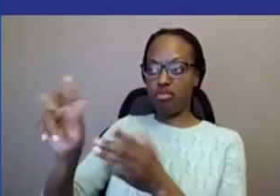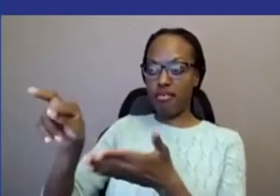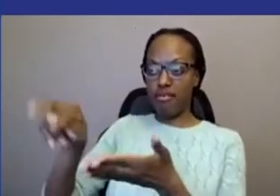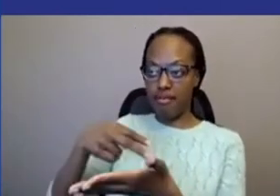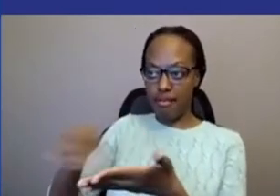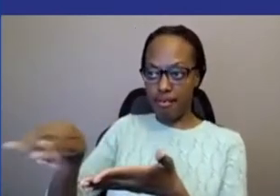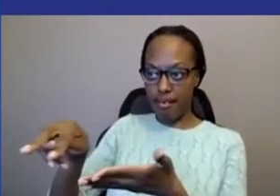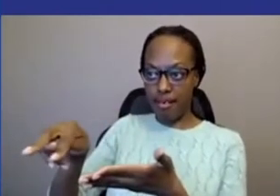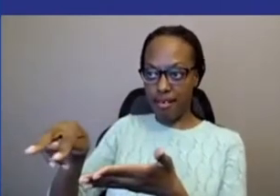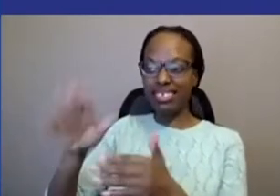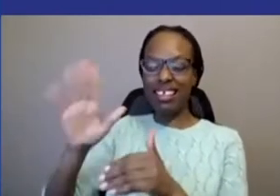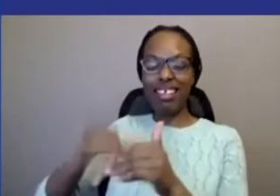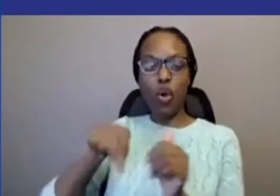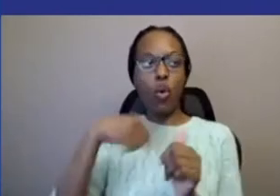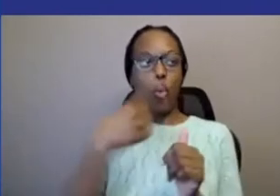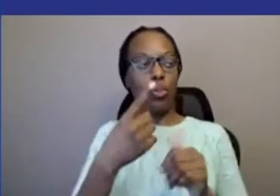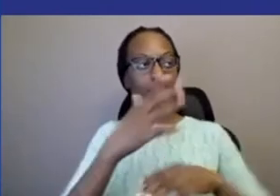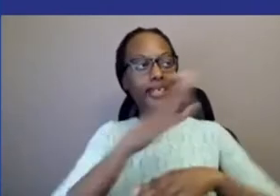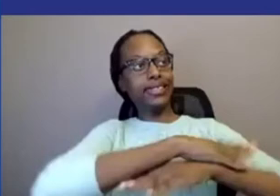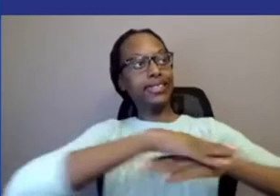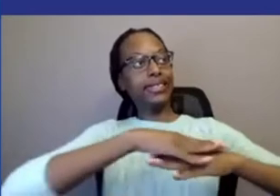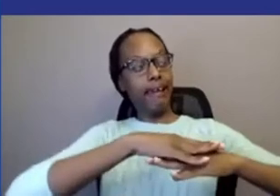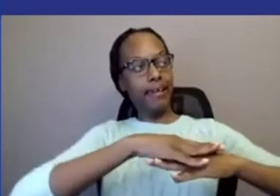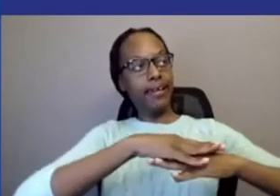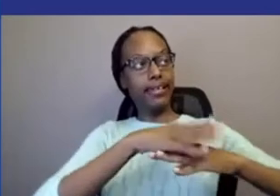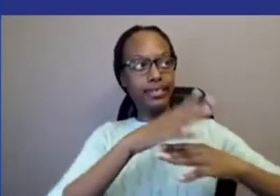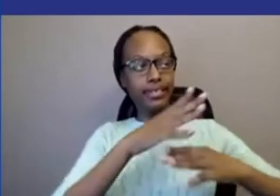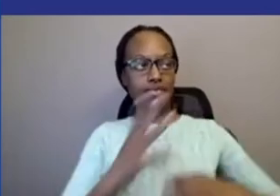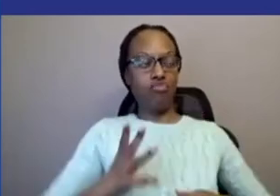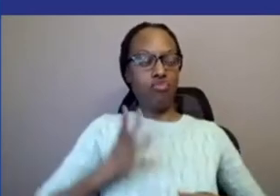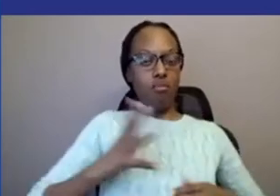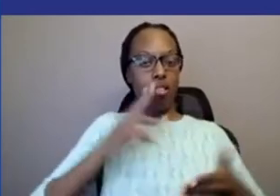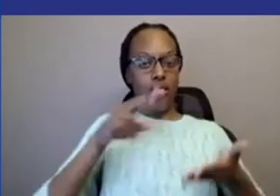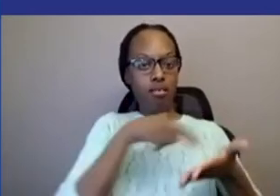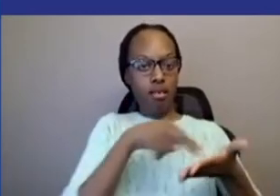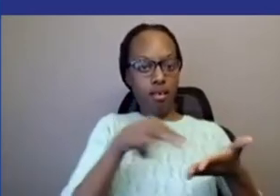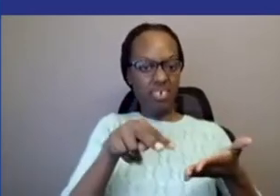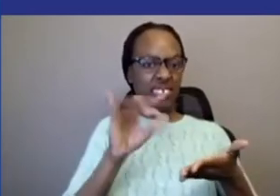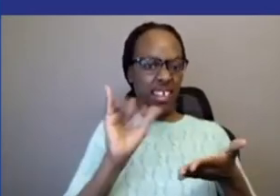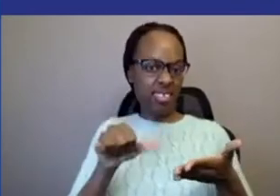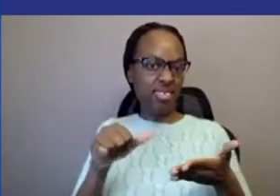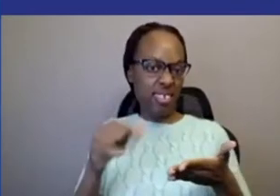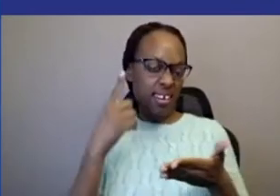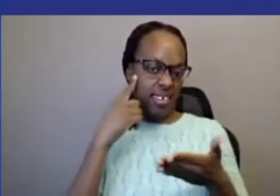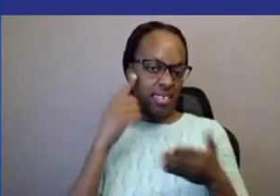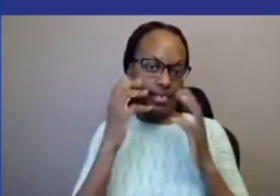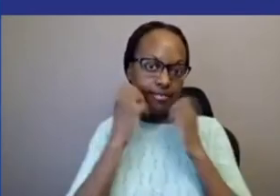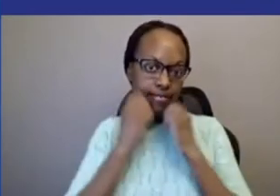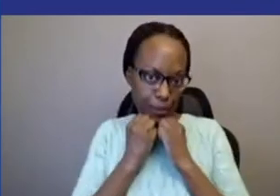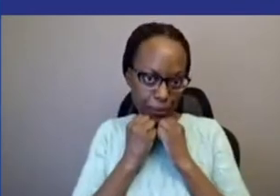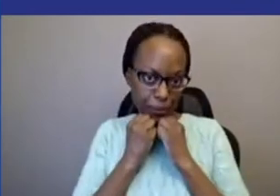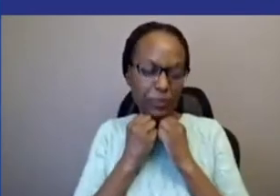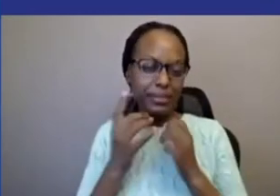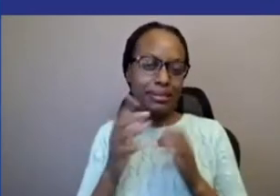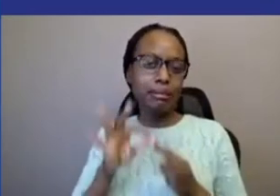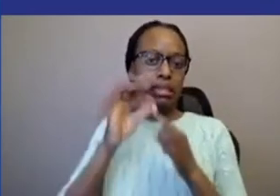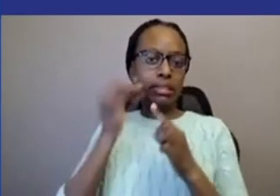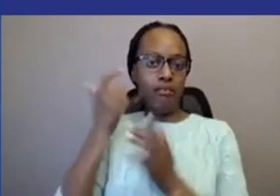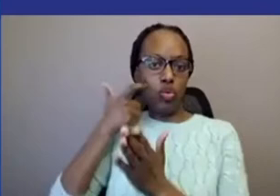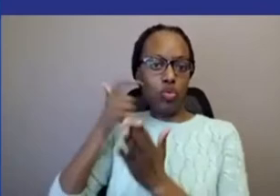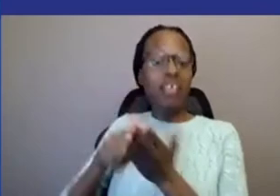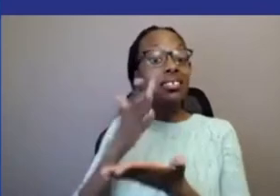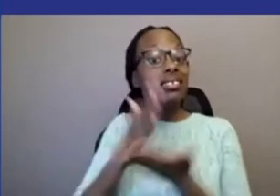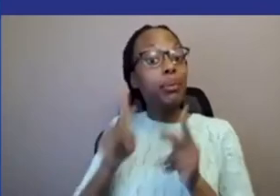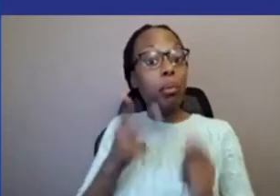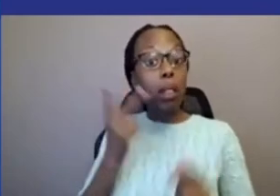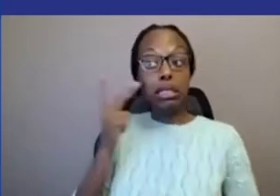in concert dance, I think it's just as valuable, especially if you acknowledge it, right? Because we have folks who see it and then